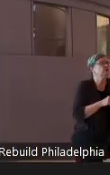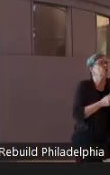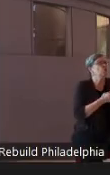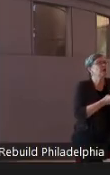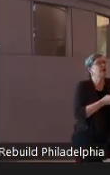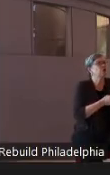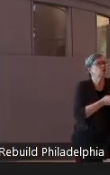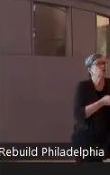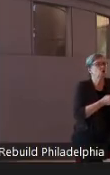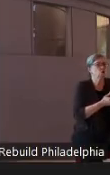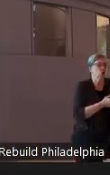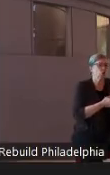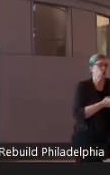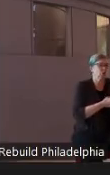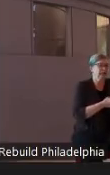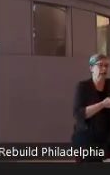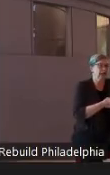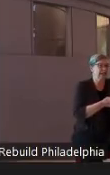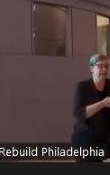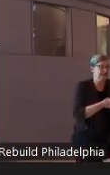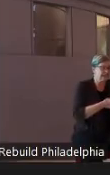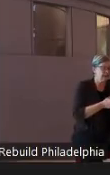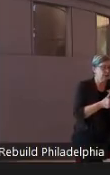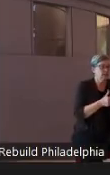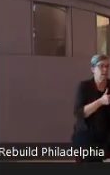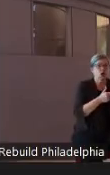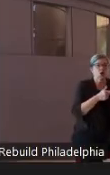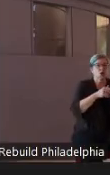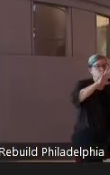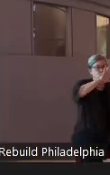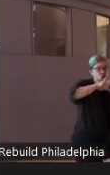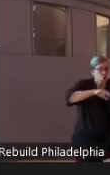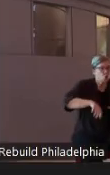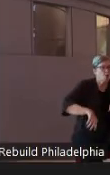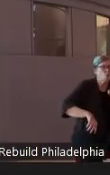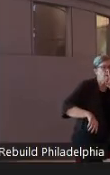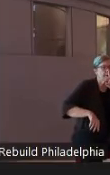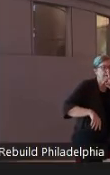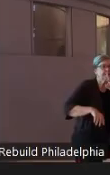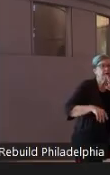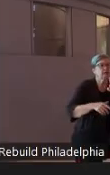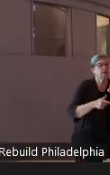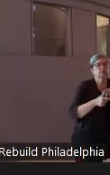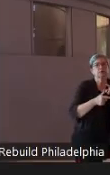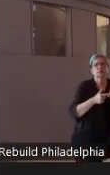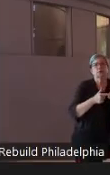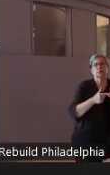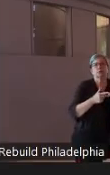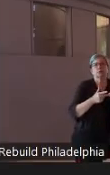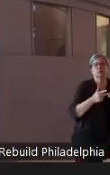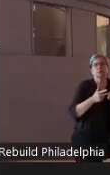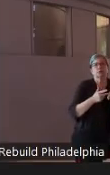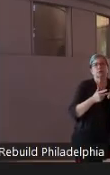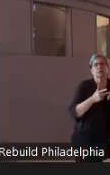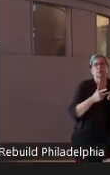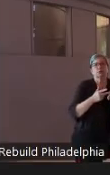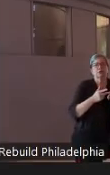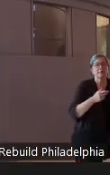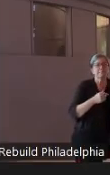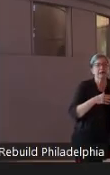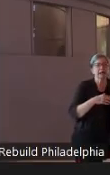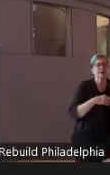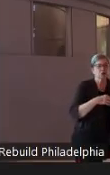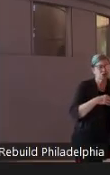around utilities here, stormwater. It's located, as all of you or many